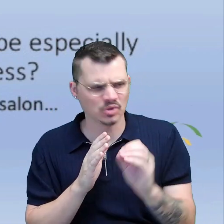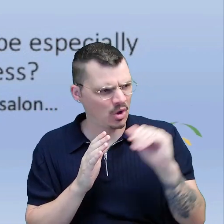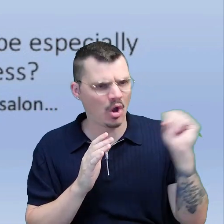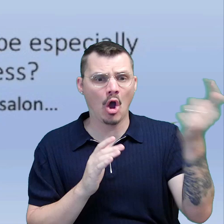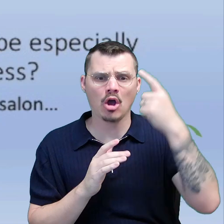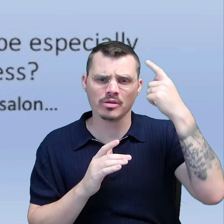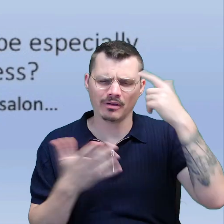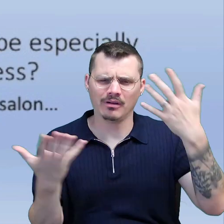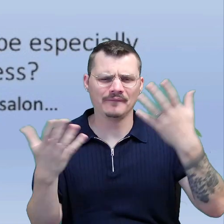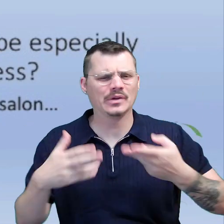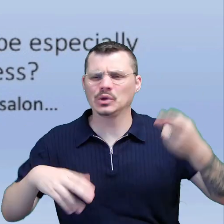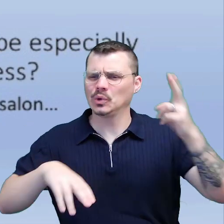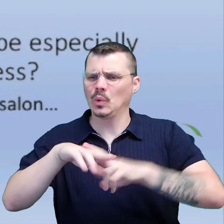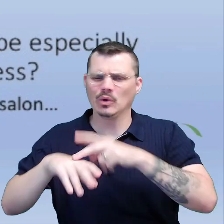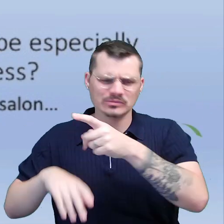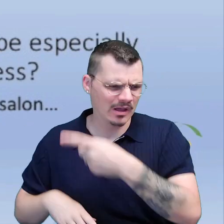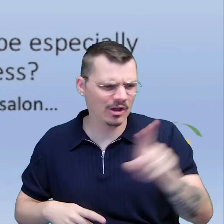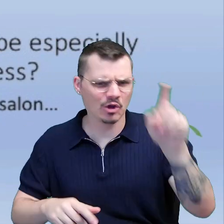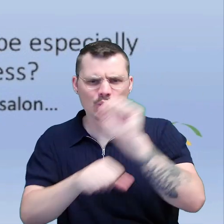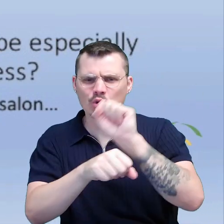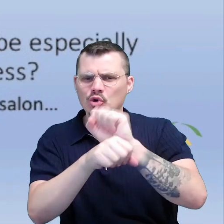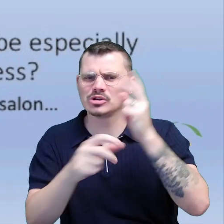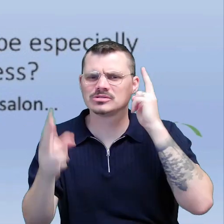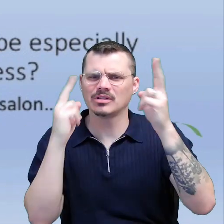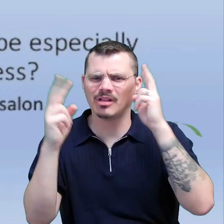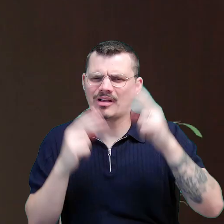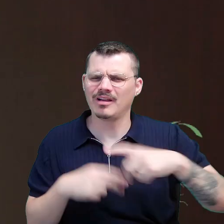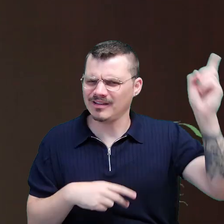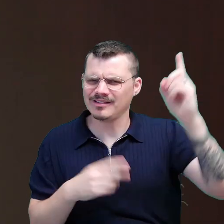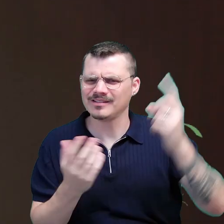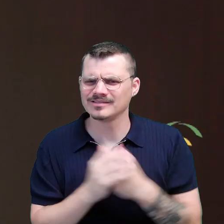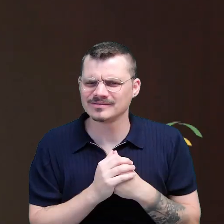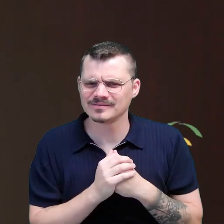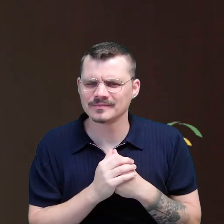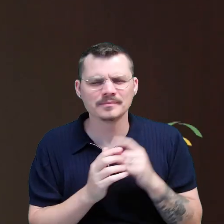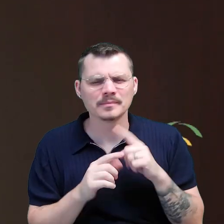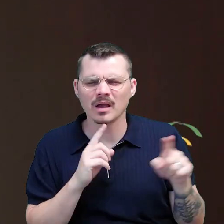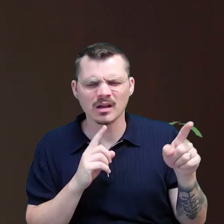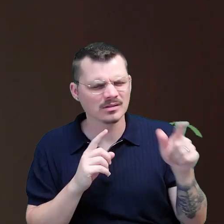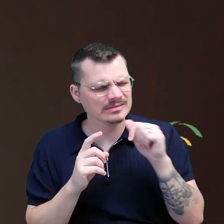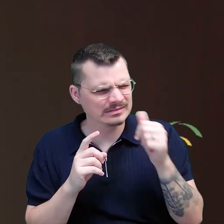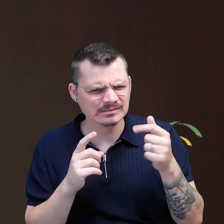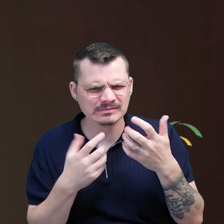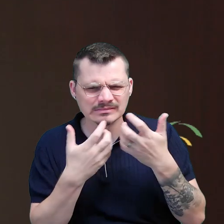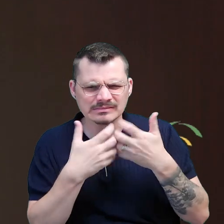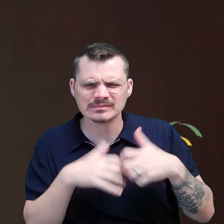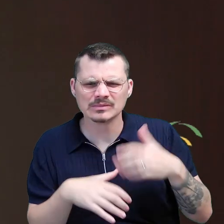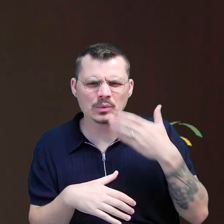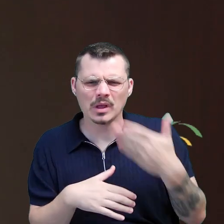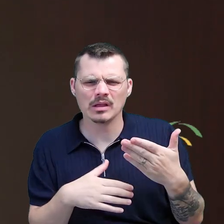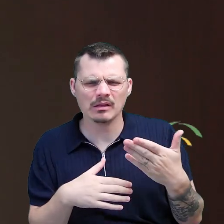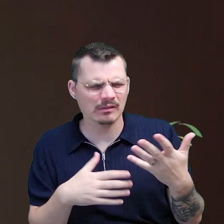of course, salon, off you go, right? But he didn't work out too well there.